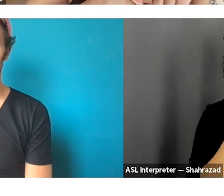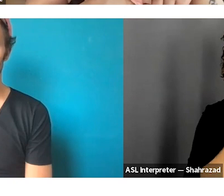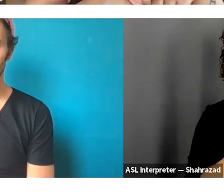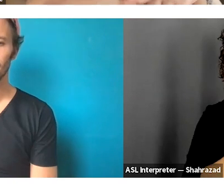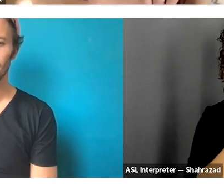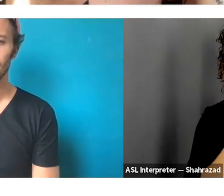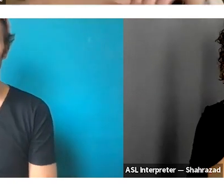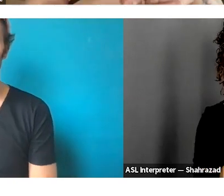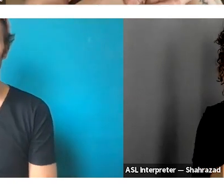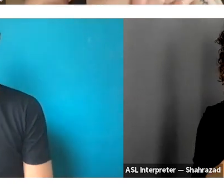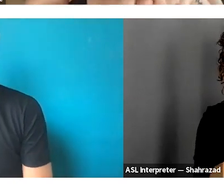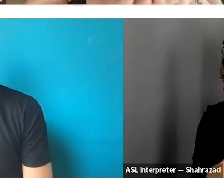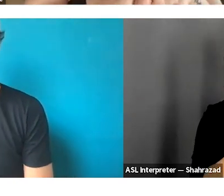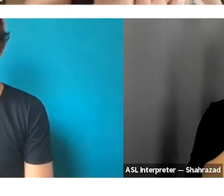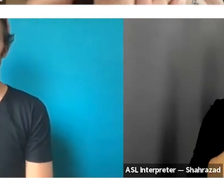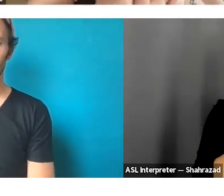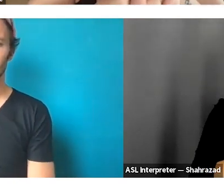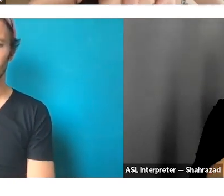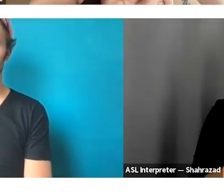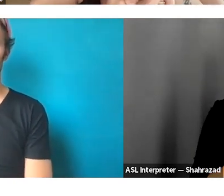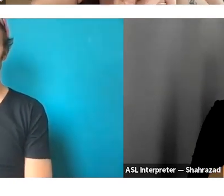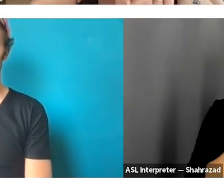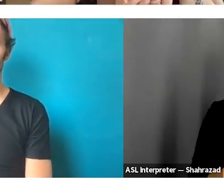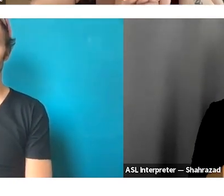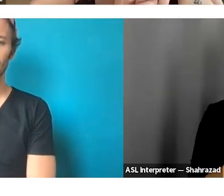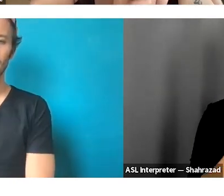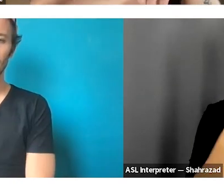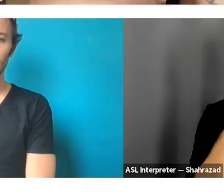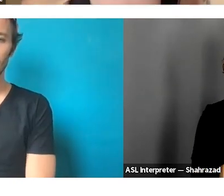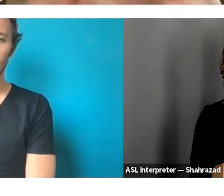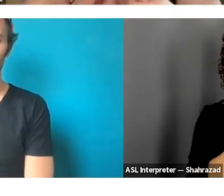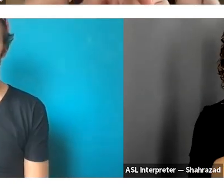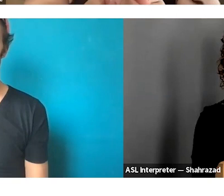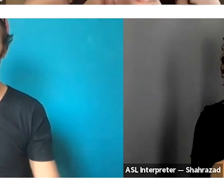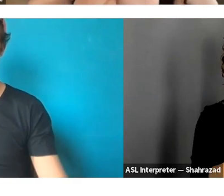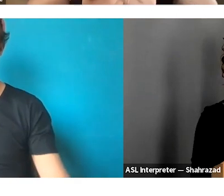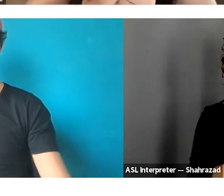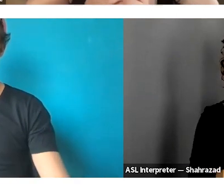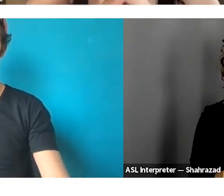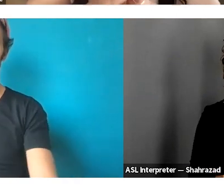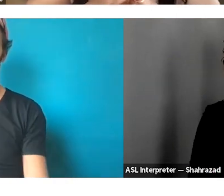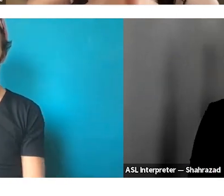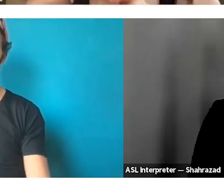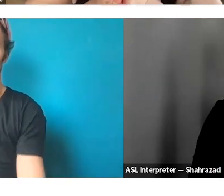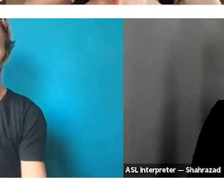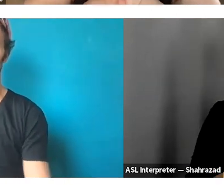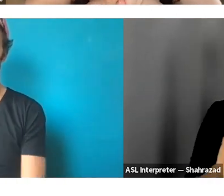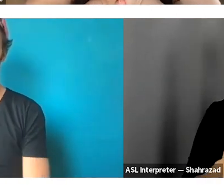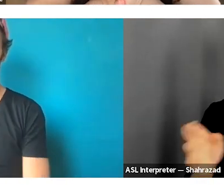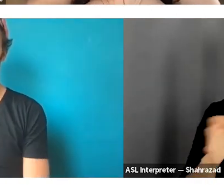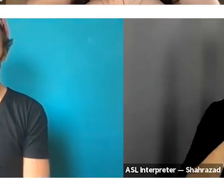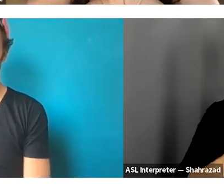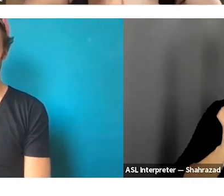unnatural sometimes. And it's a whole like industrial, you know, agricultural business, because a lot of these